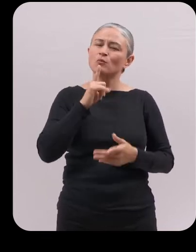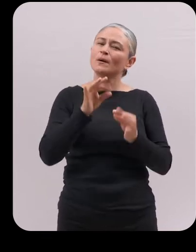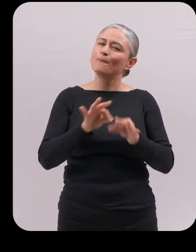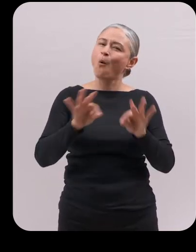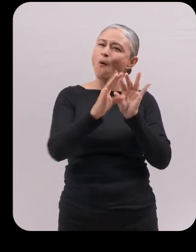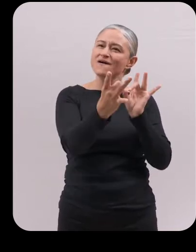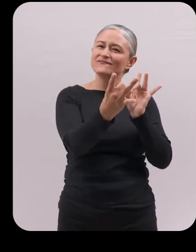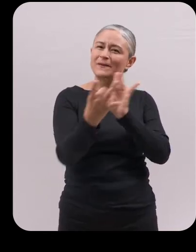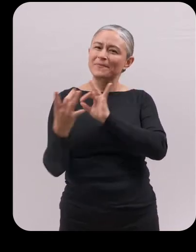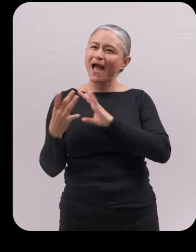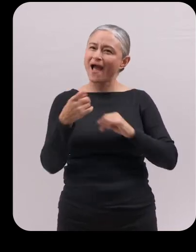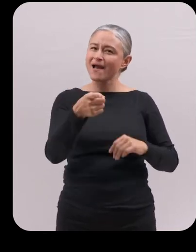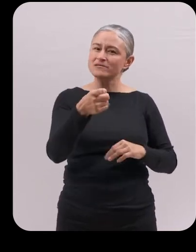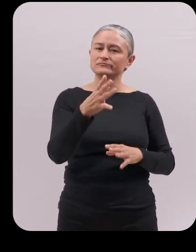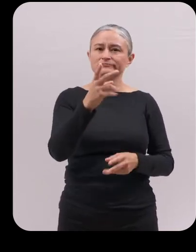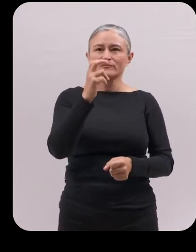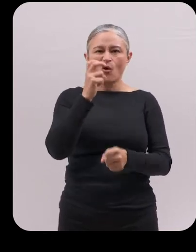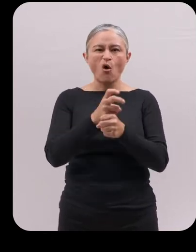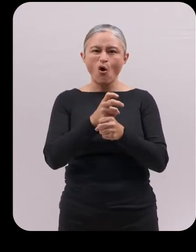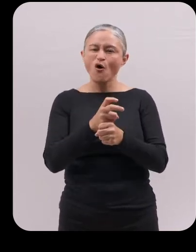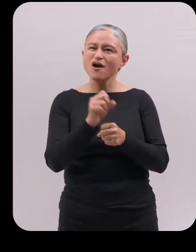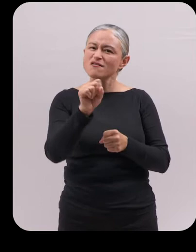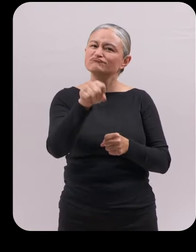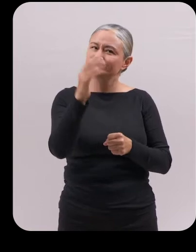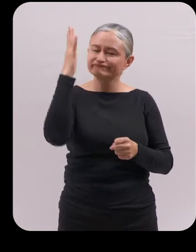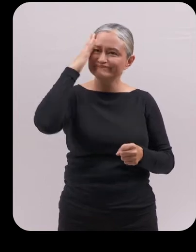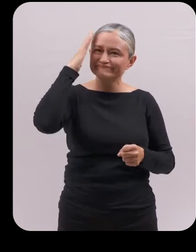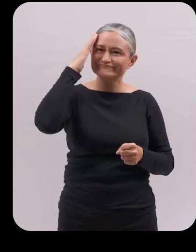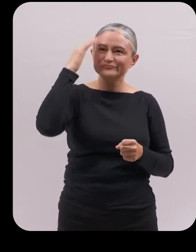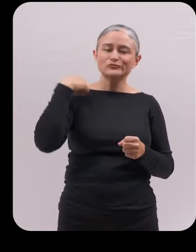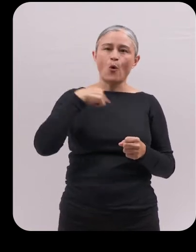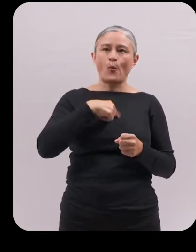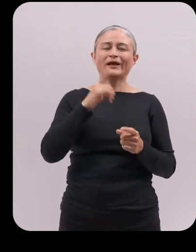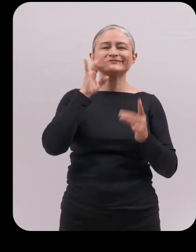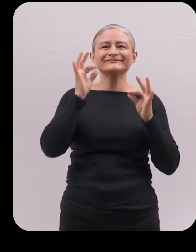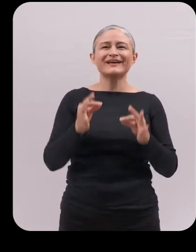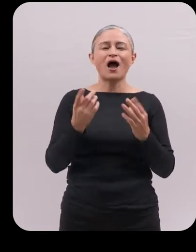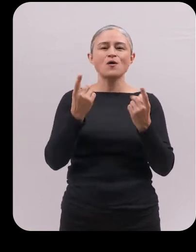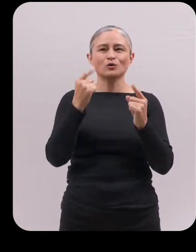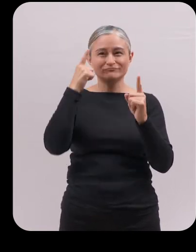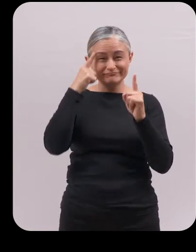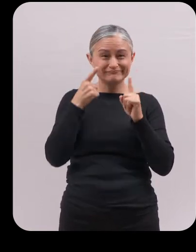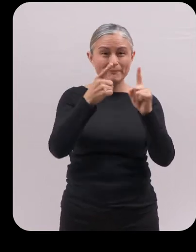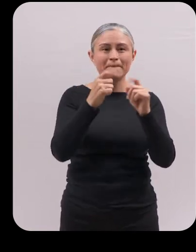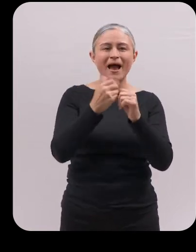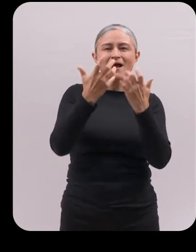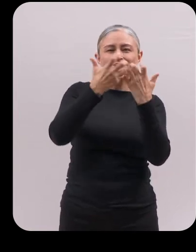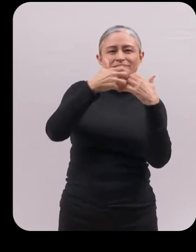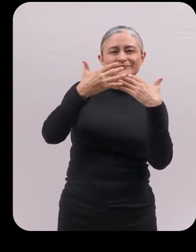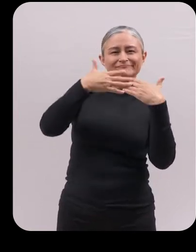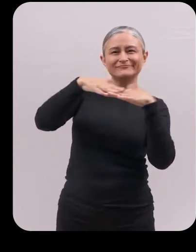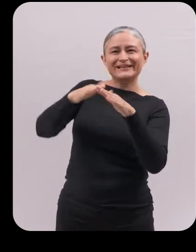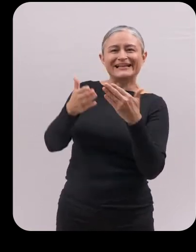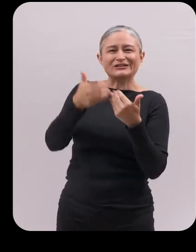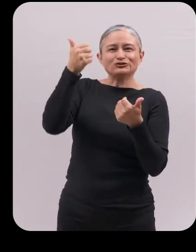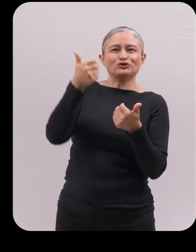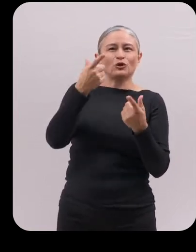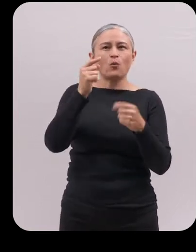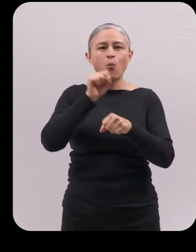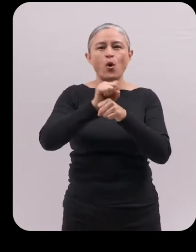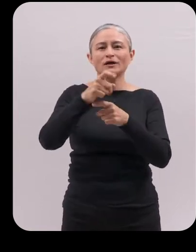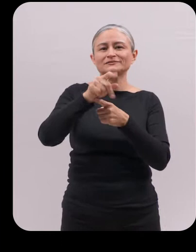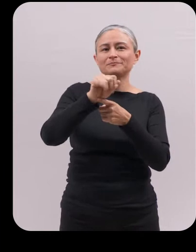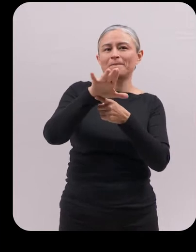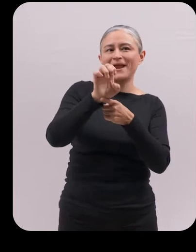told us how hard it can be. So we embarked on a mission to create an integrated developer workspace.